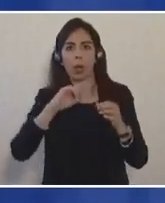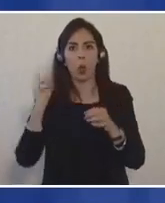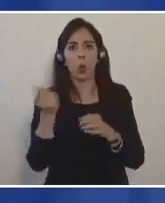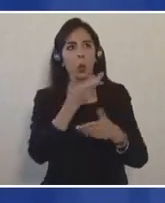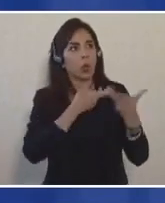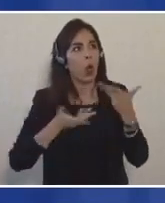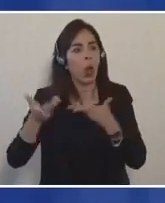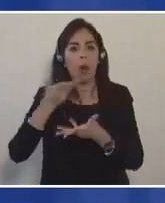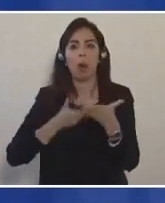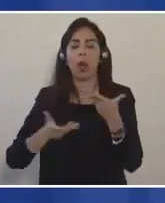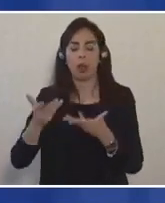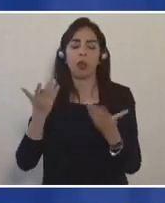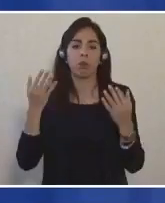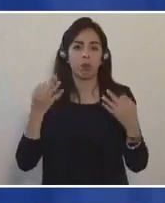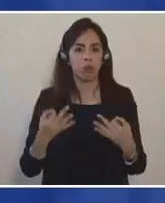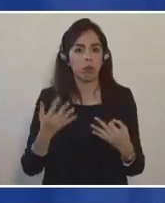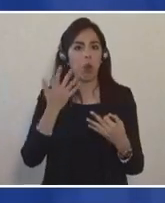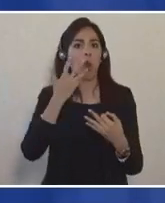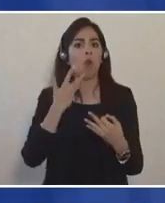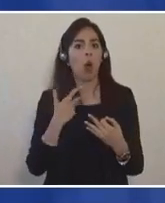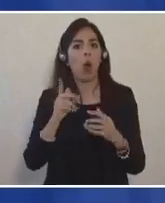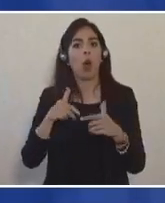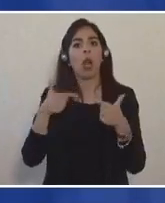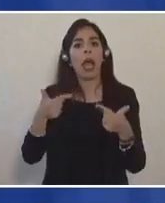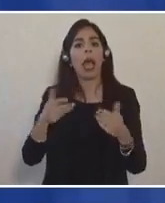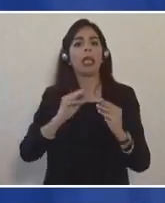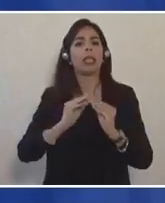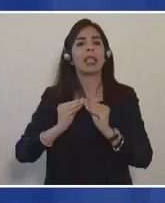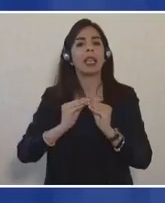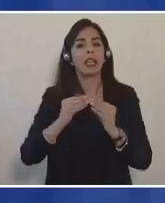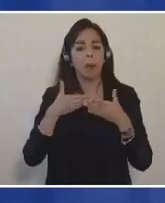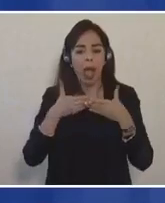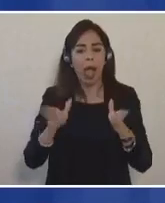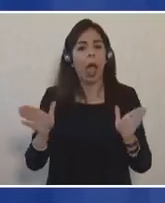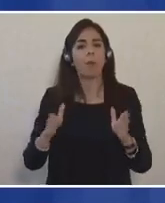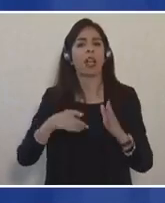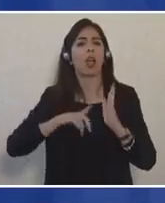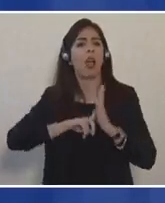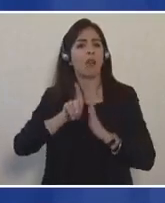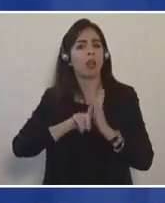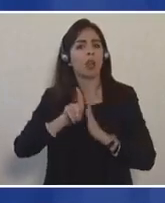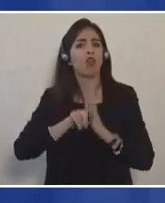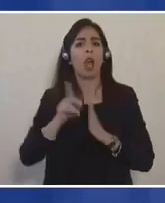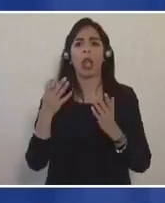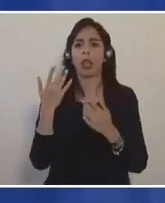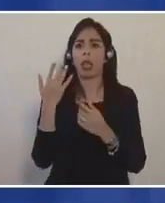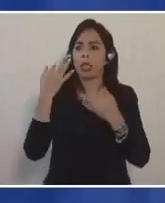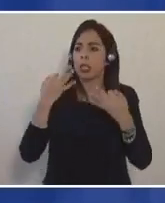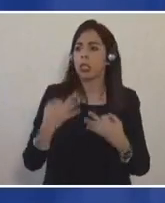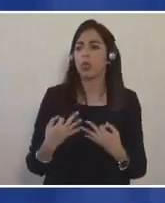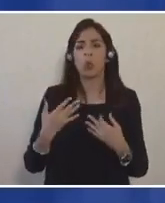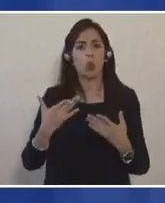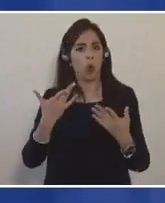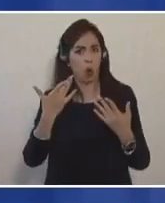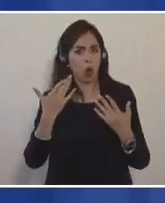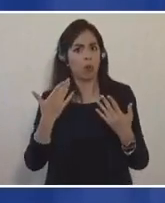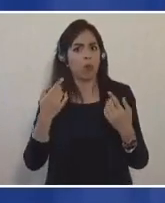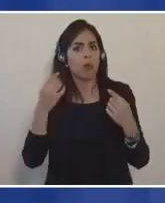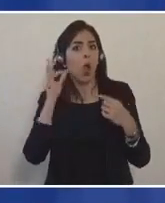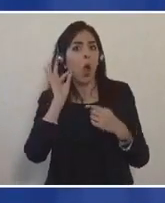secured, efficient, and reliable global supply chains. So this is